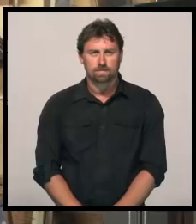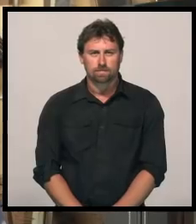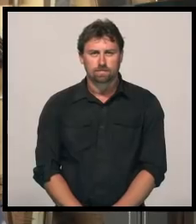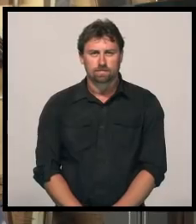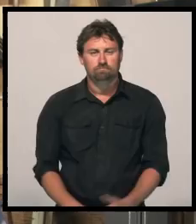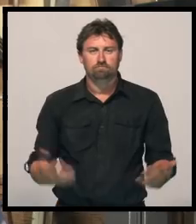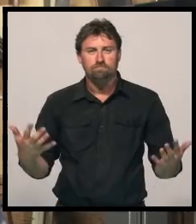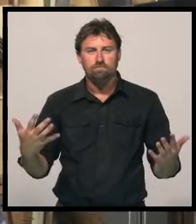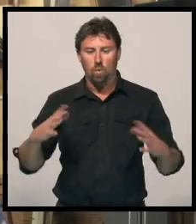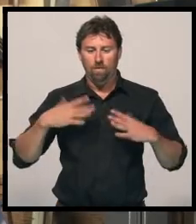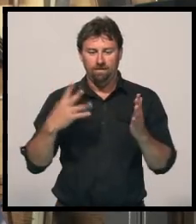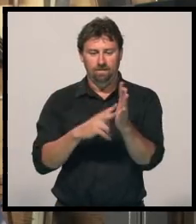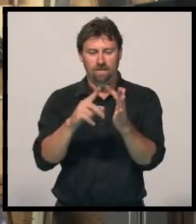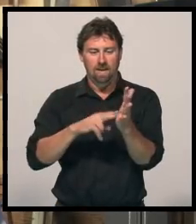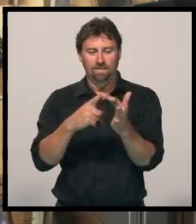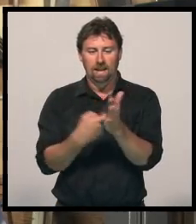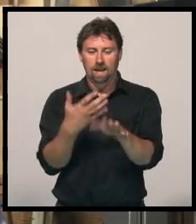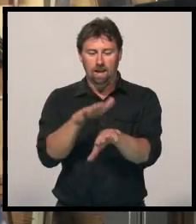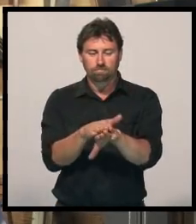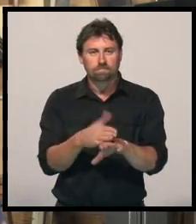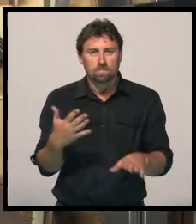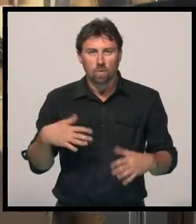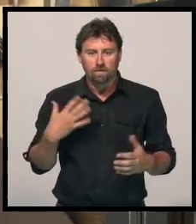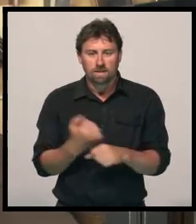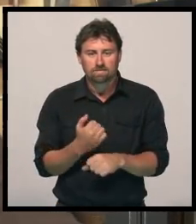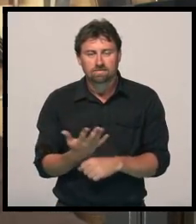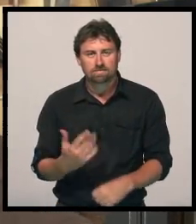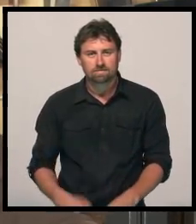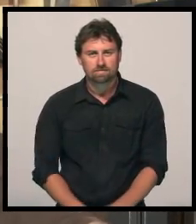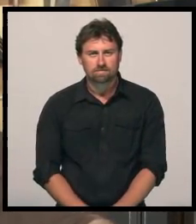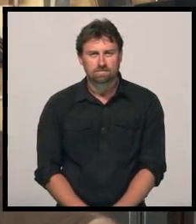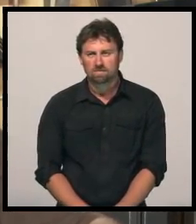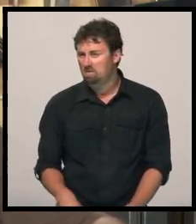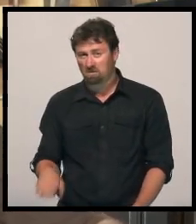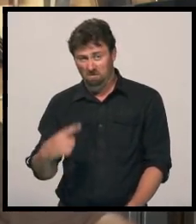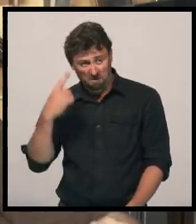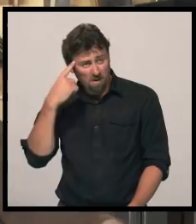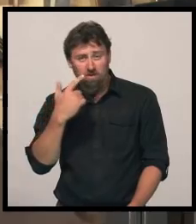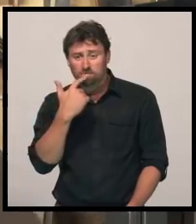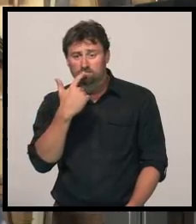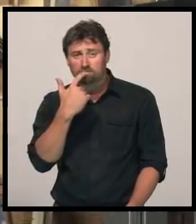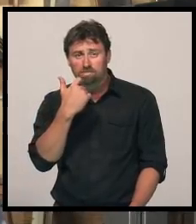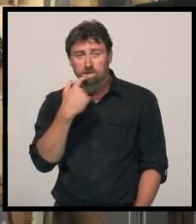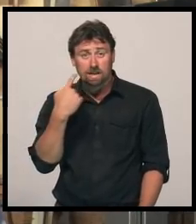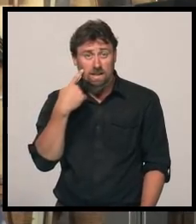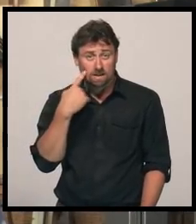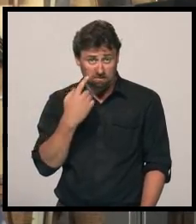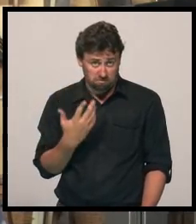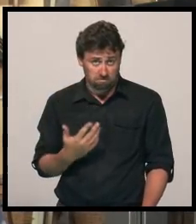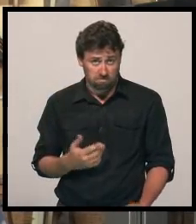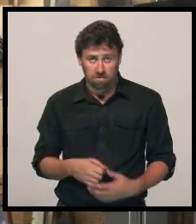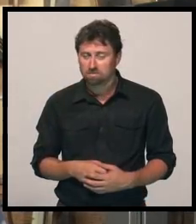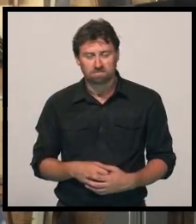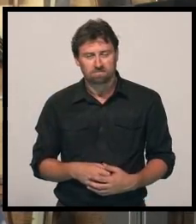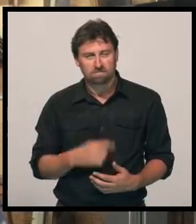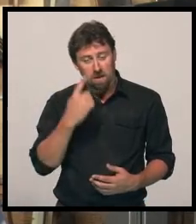There's your first bit of veneer laid. Now, you might think, oh, this is veneering's easy. Watch what happens when I start using